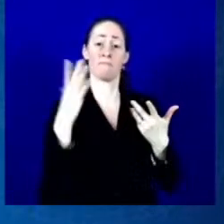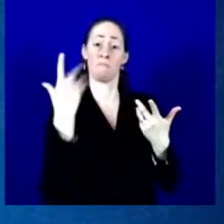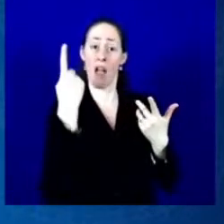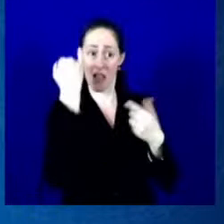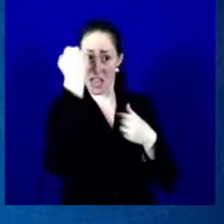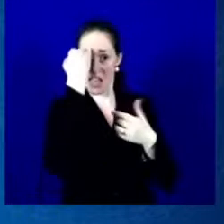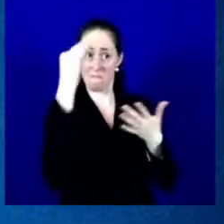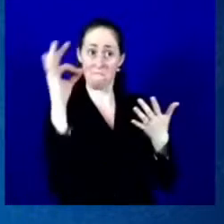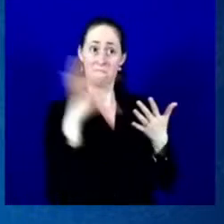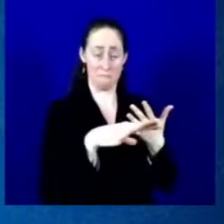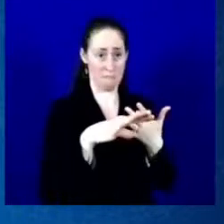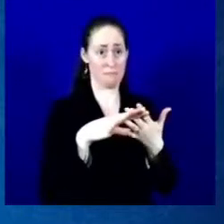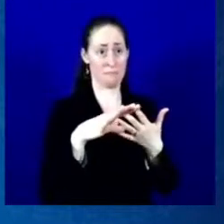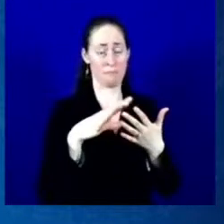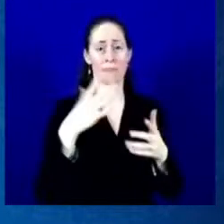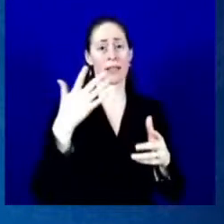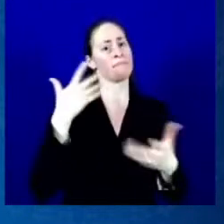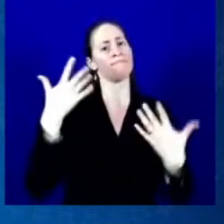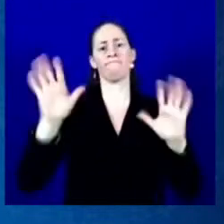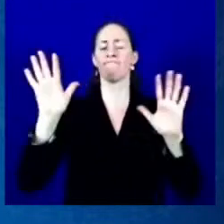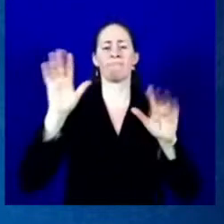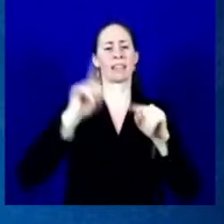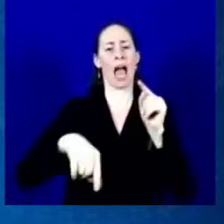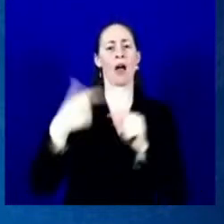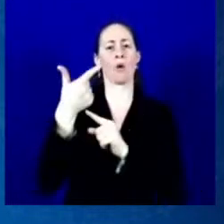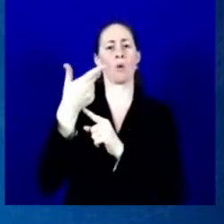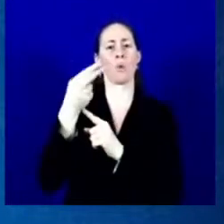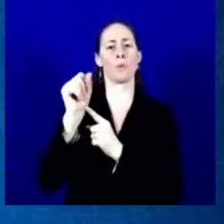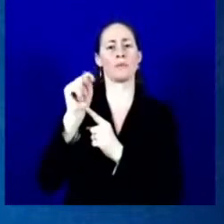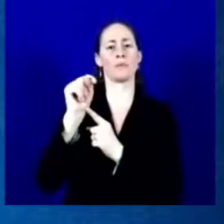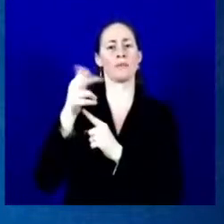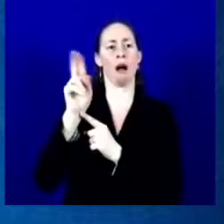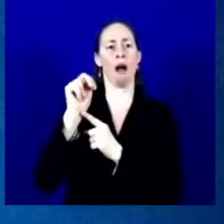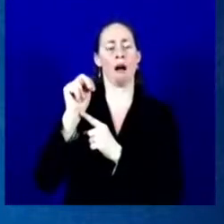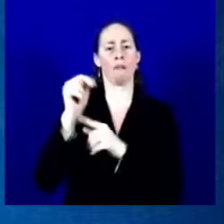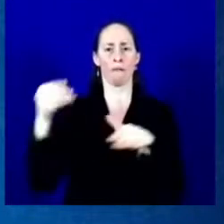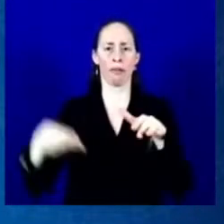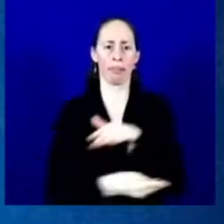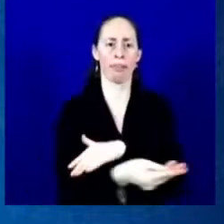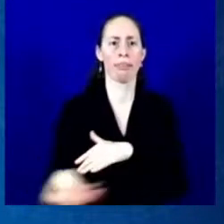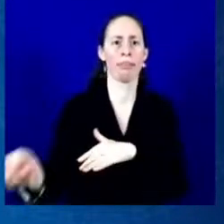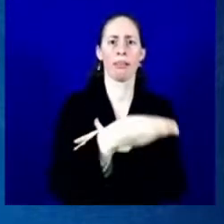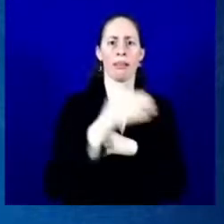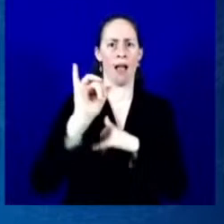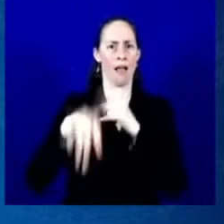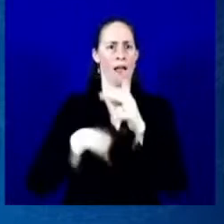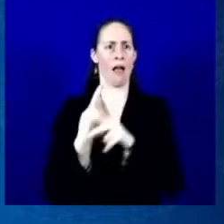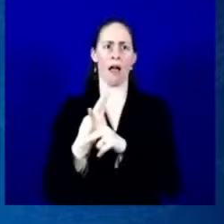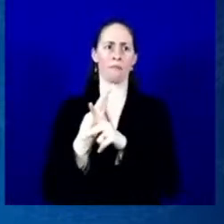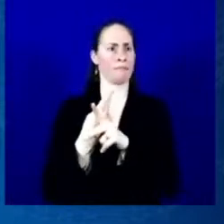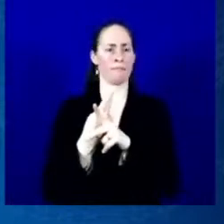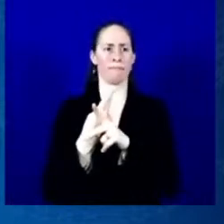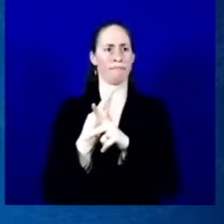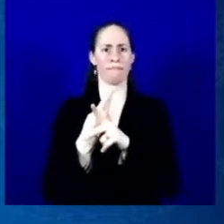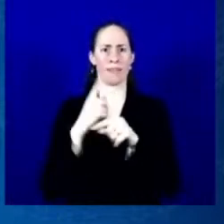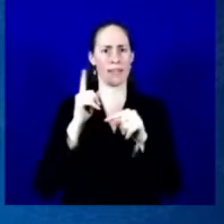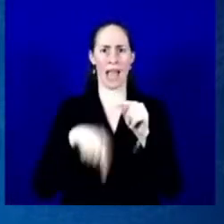guns built from a kit that includes directions how to finish the firearm. The parts have no serial